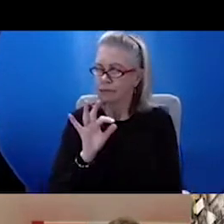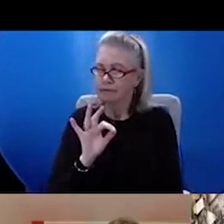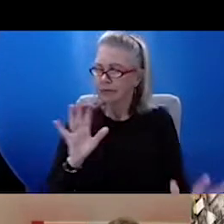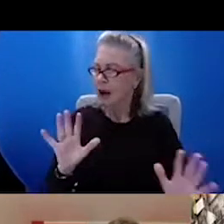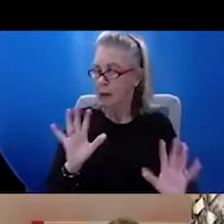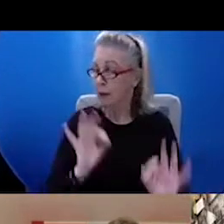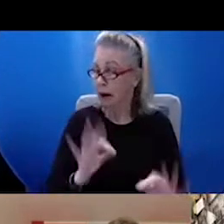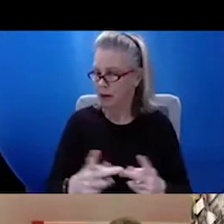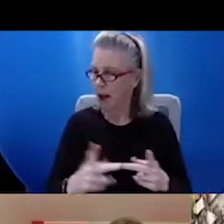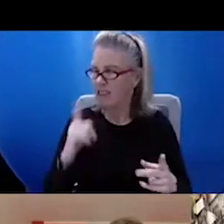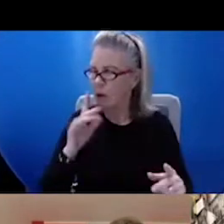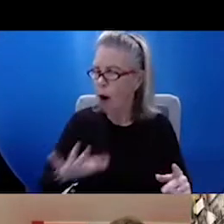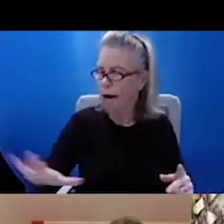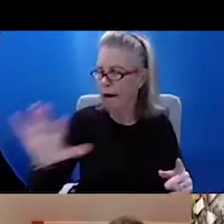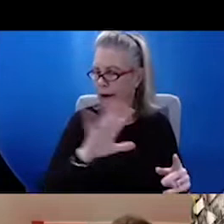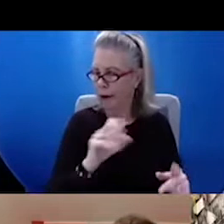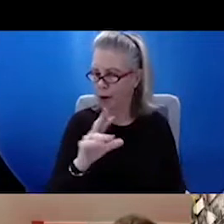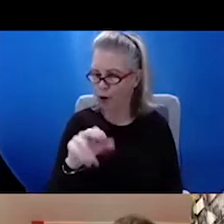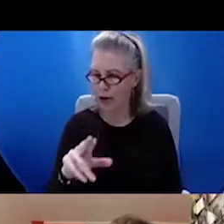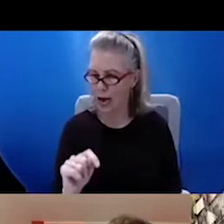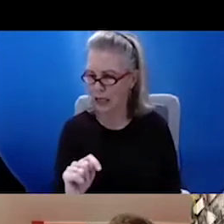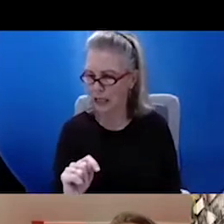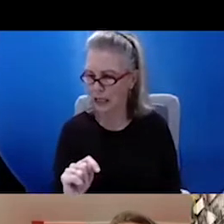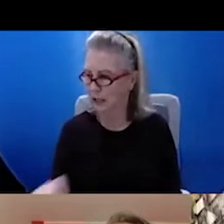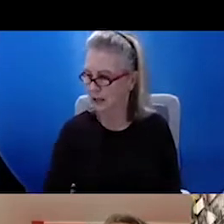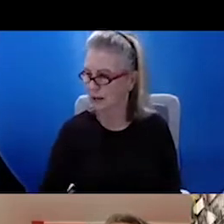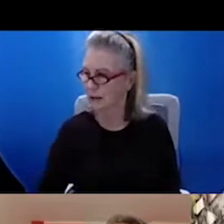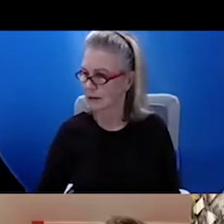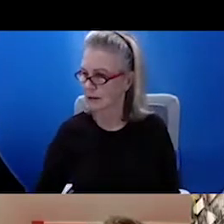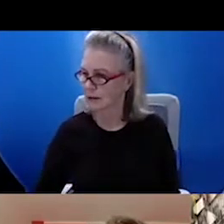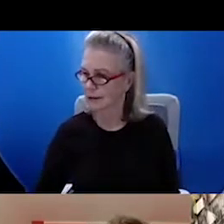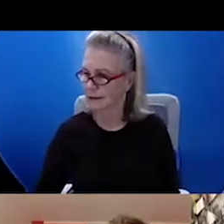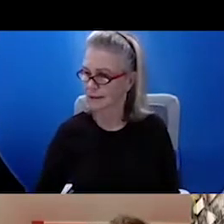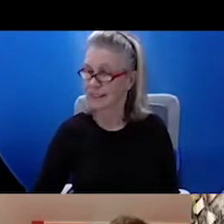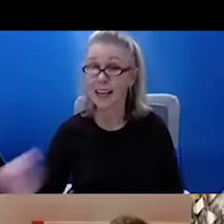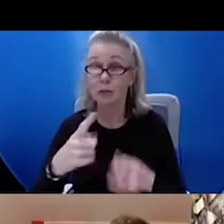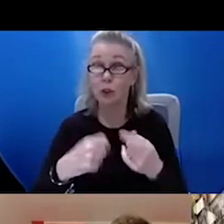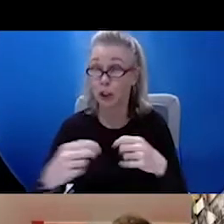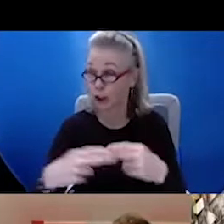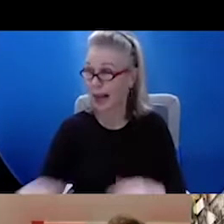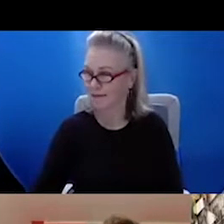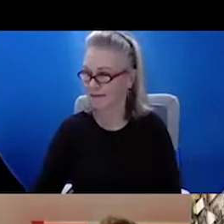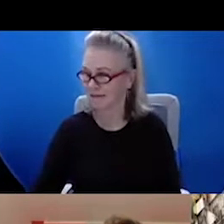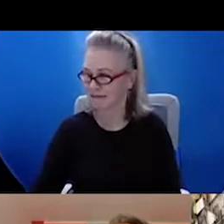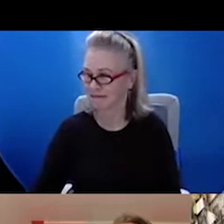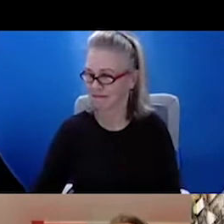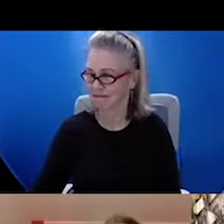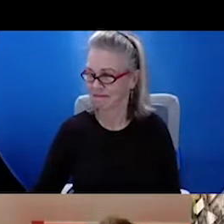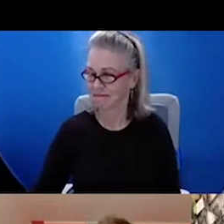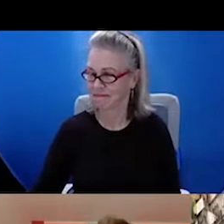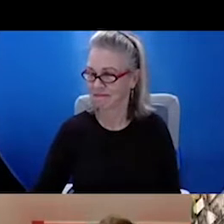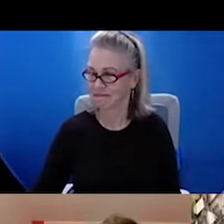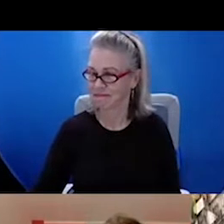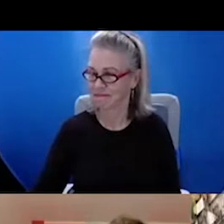primarily consequence, and can you change the slide, please? Thank you. So